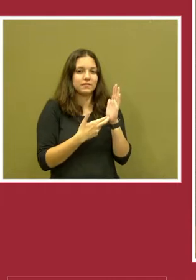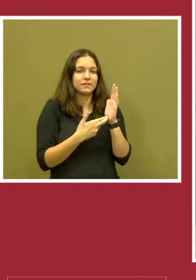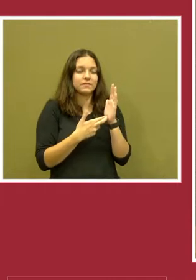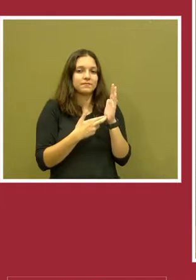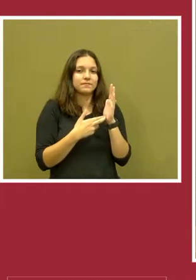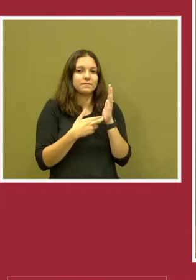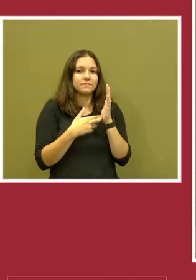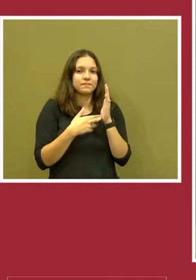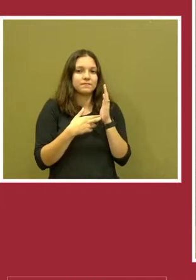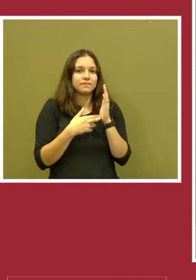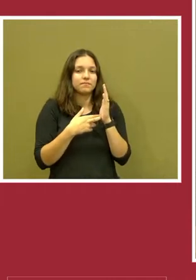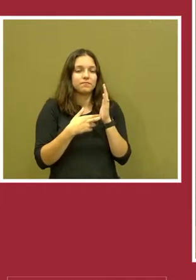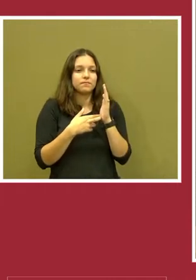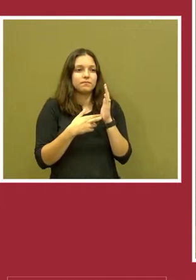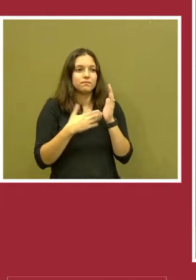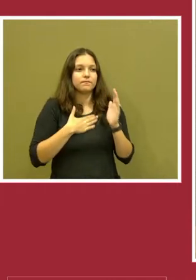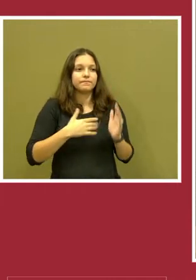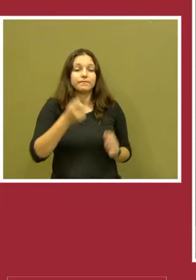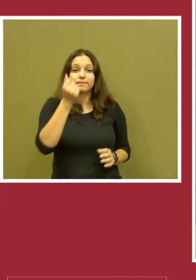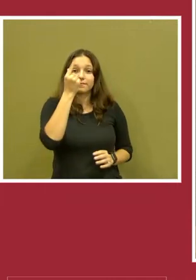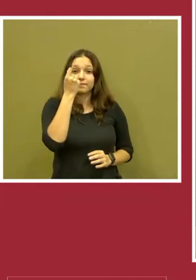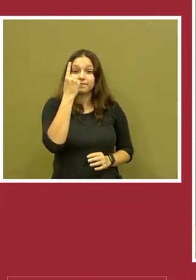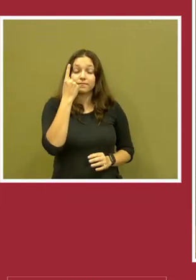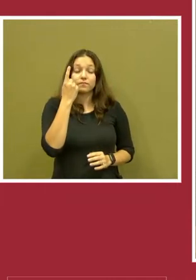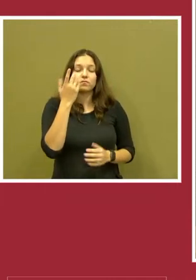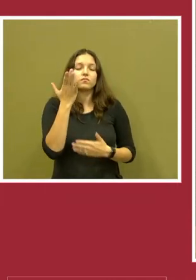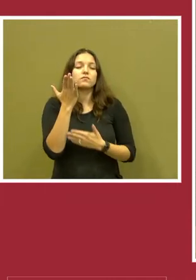understanding was that there was some